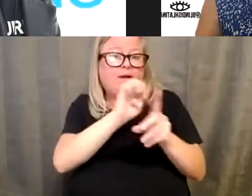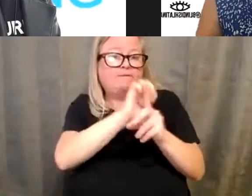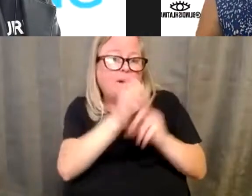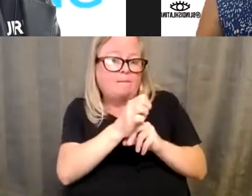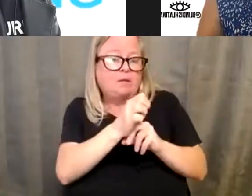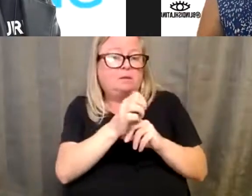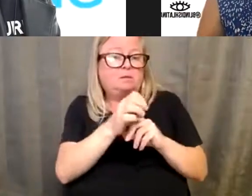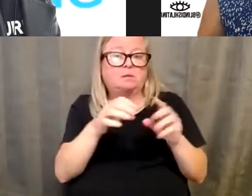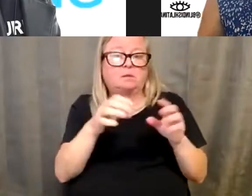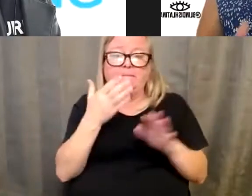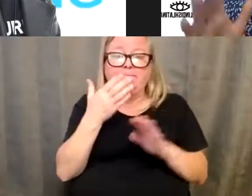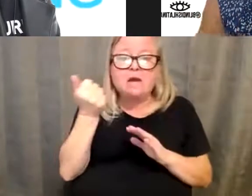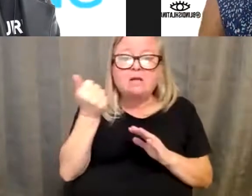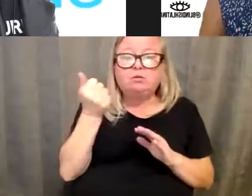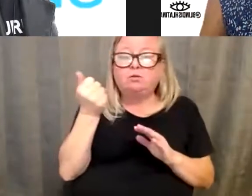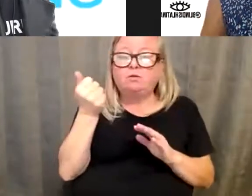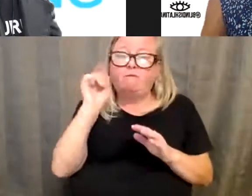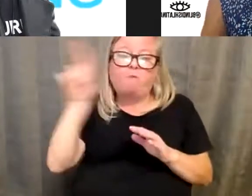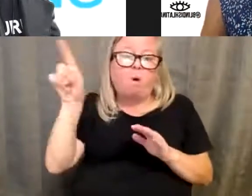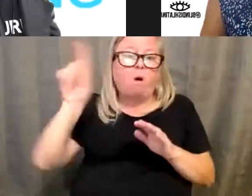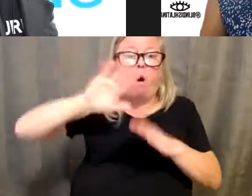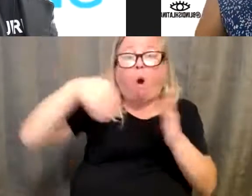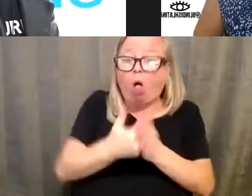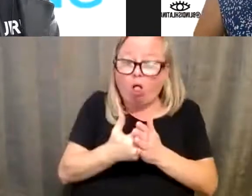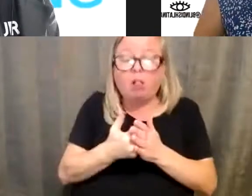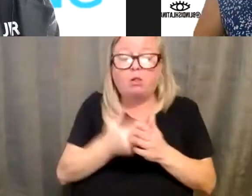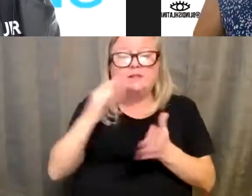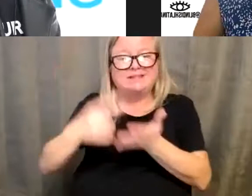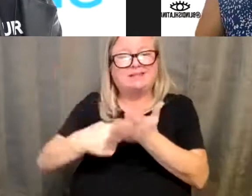overall? And we're going to talk a little bit more about that.